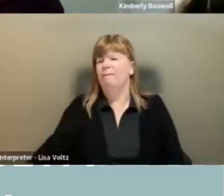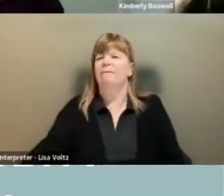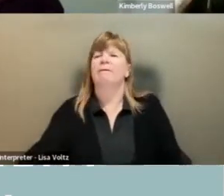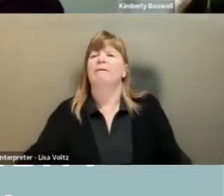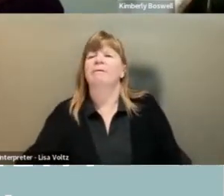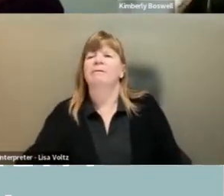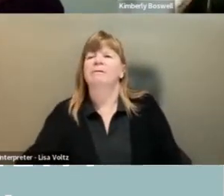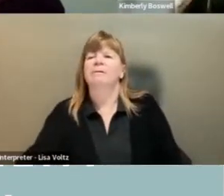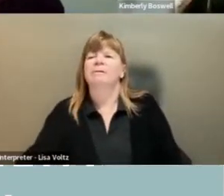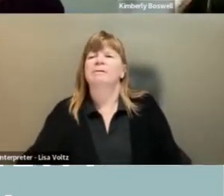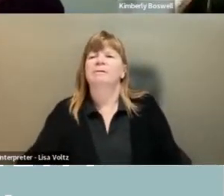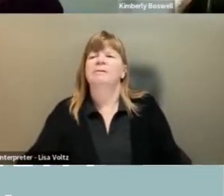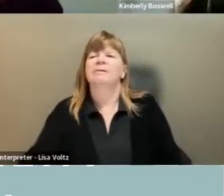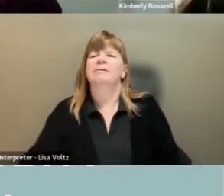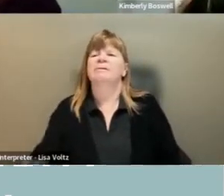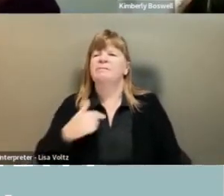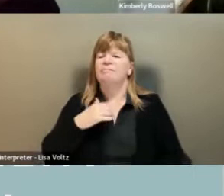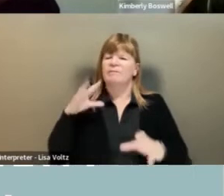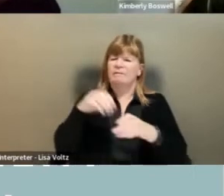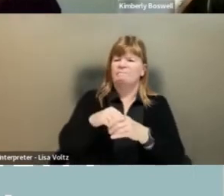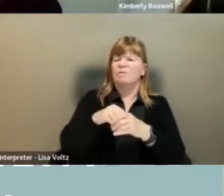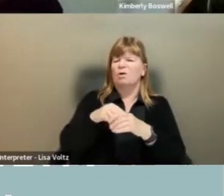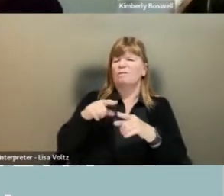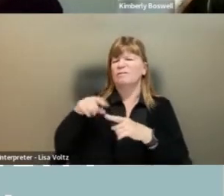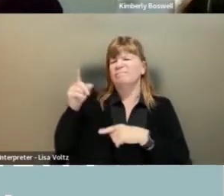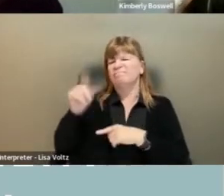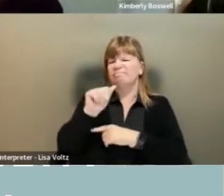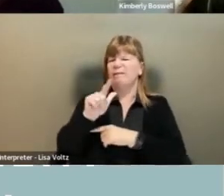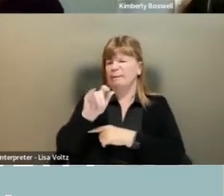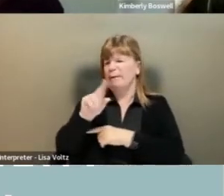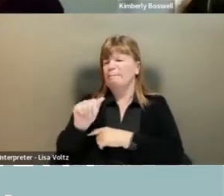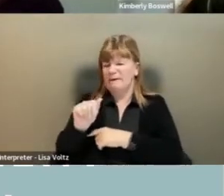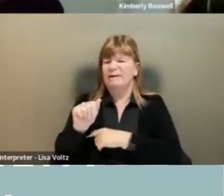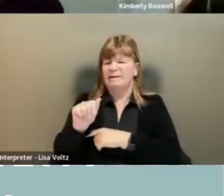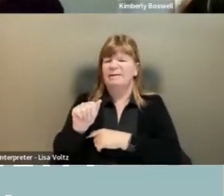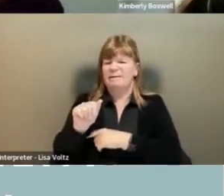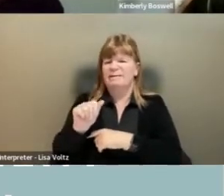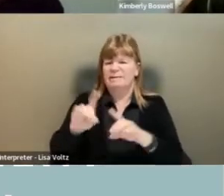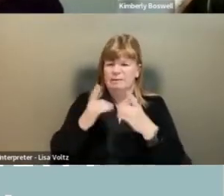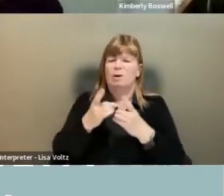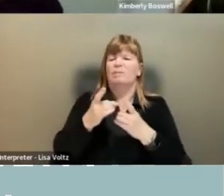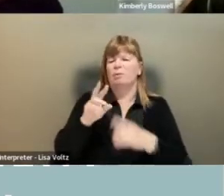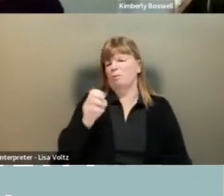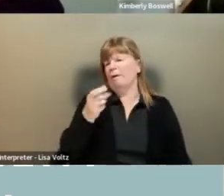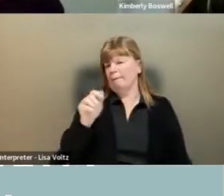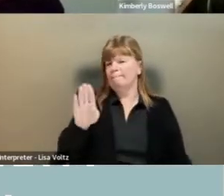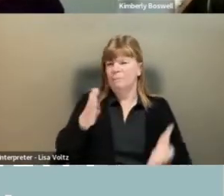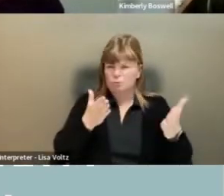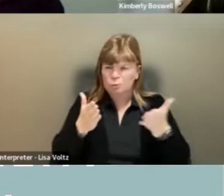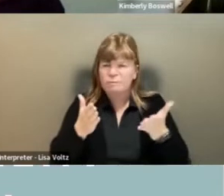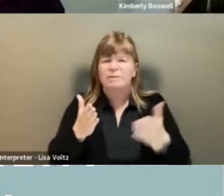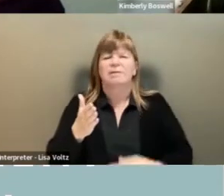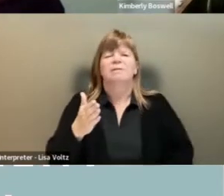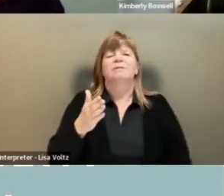in a very rainy downtown Montgomery, Alabama, at an Alabama Department of Rehabilitation Services, who